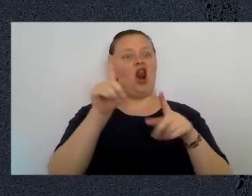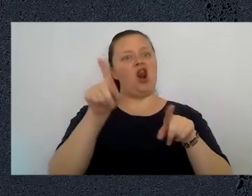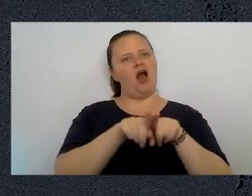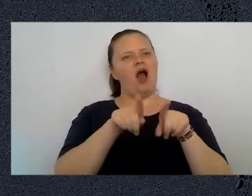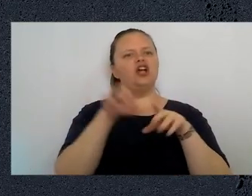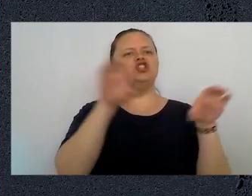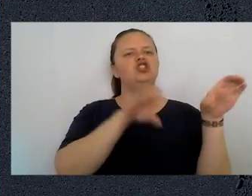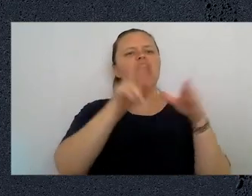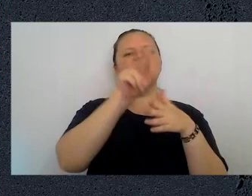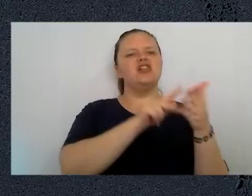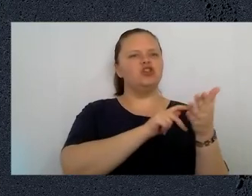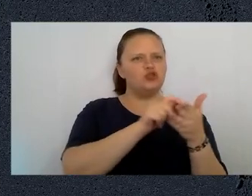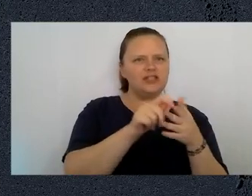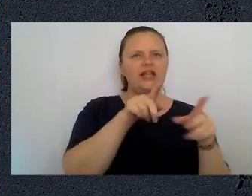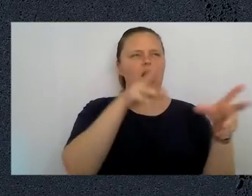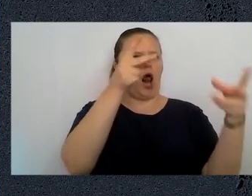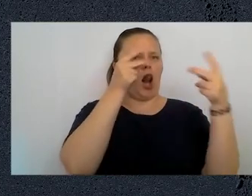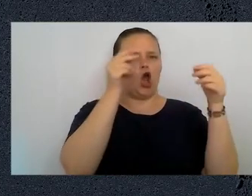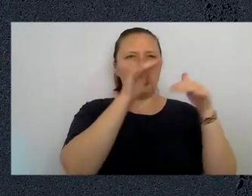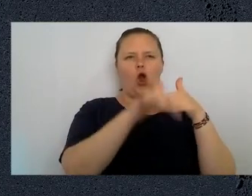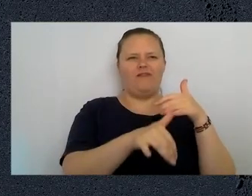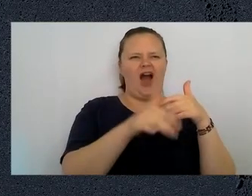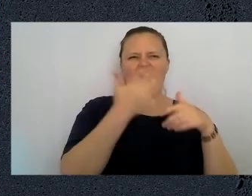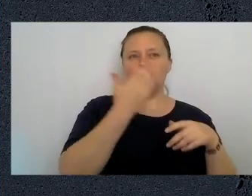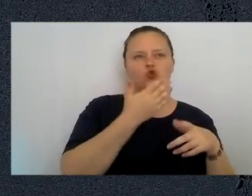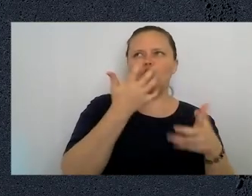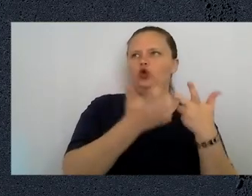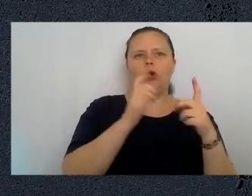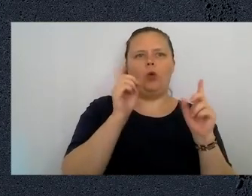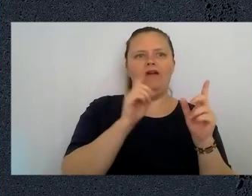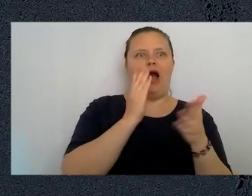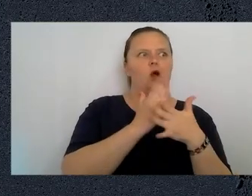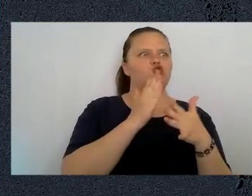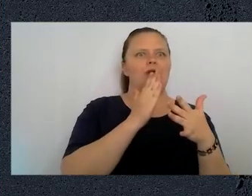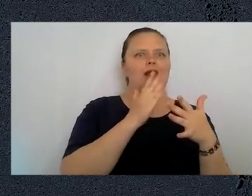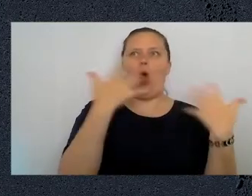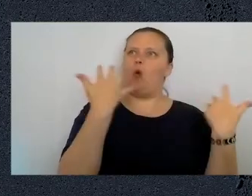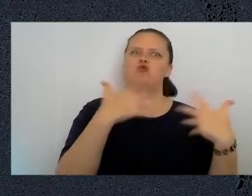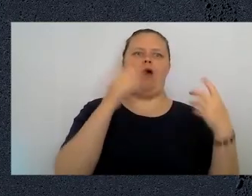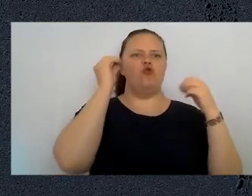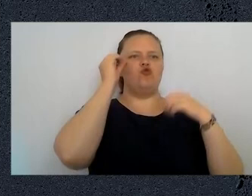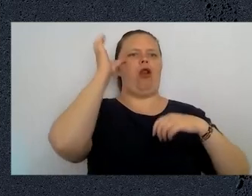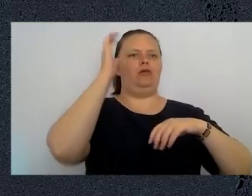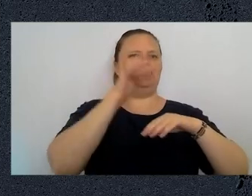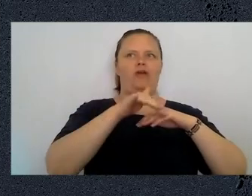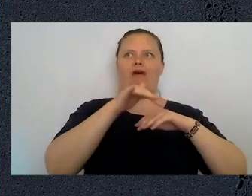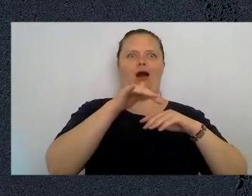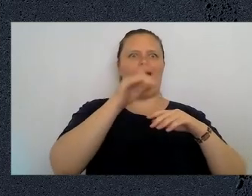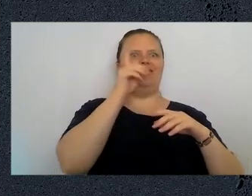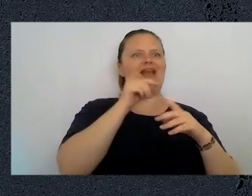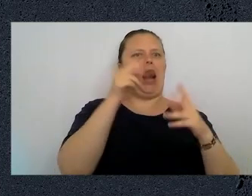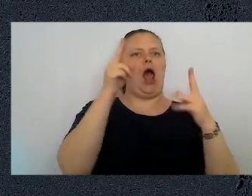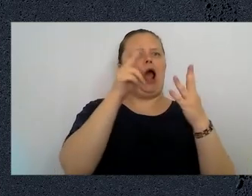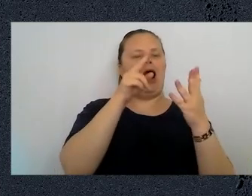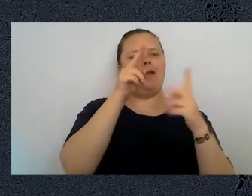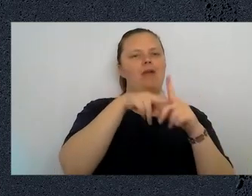science at school and at uni or wherever you happen to go, is really powerful knowledge for all sorts of domains. You